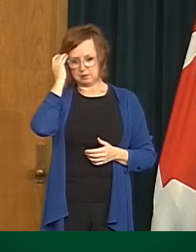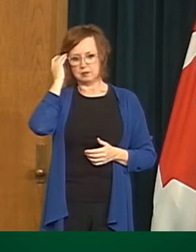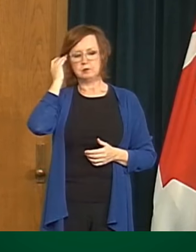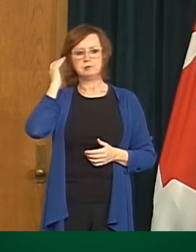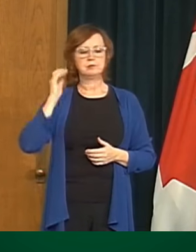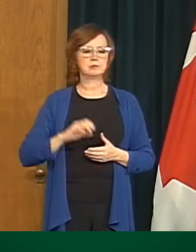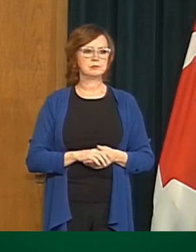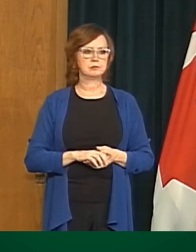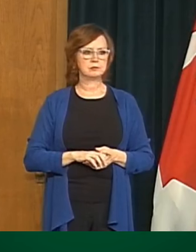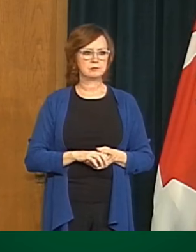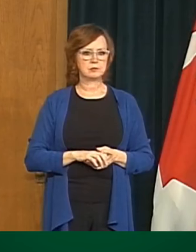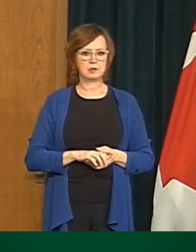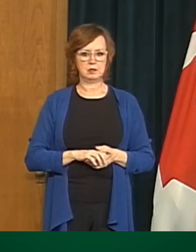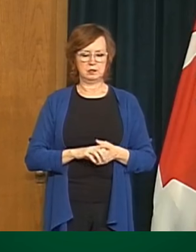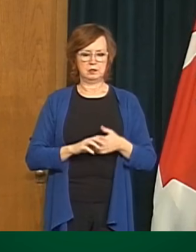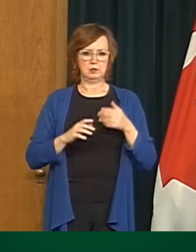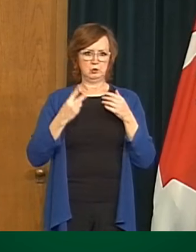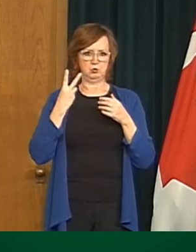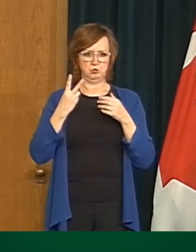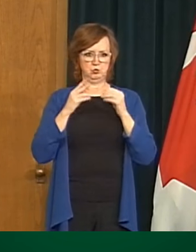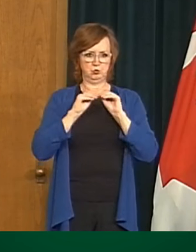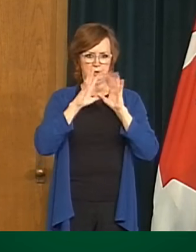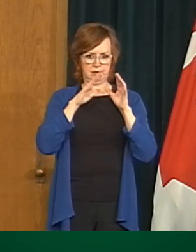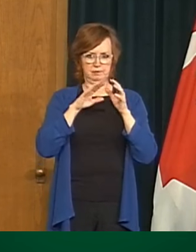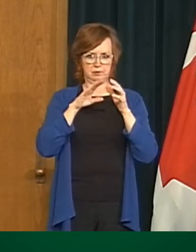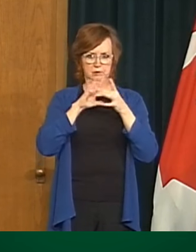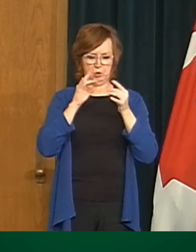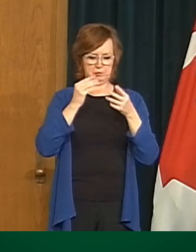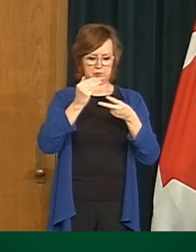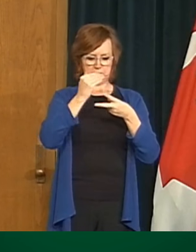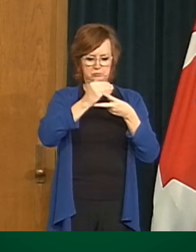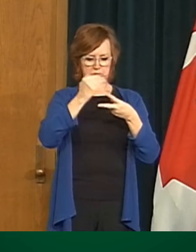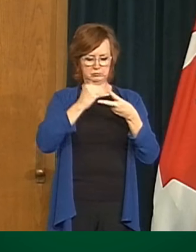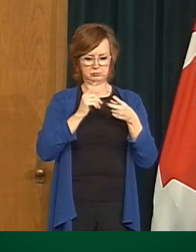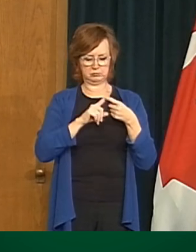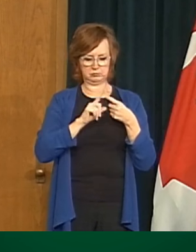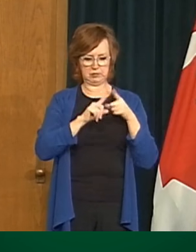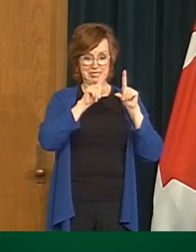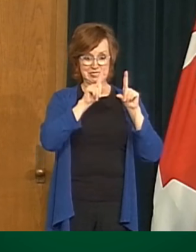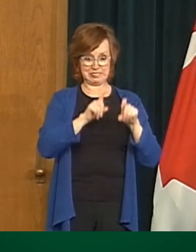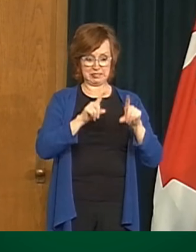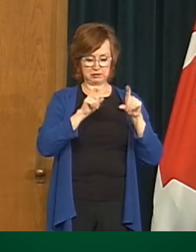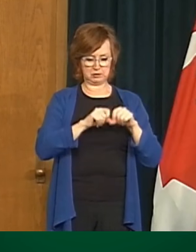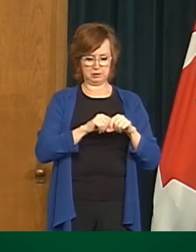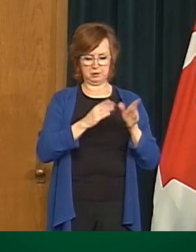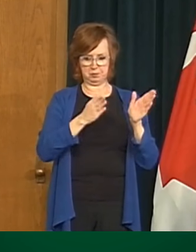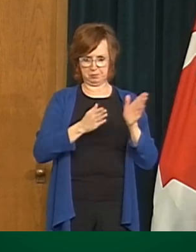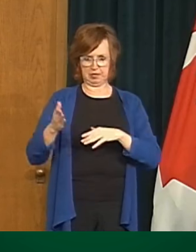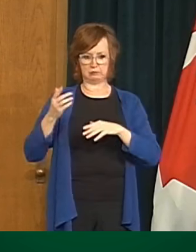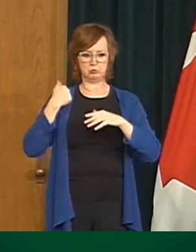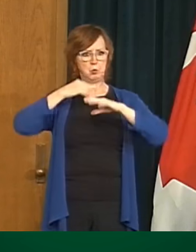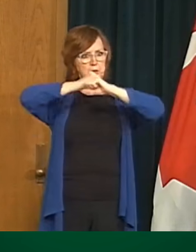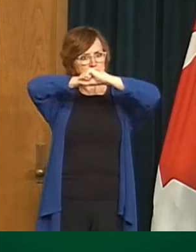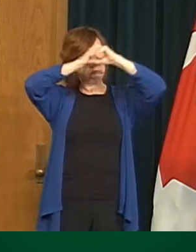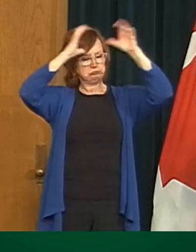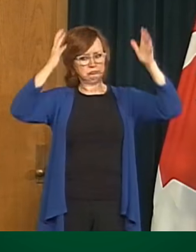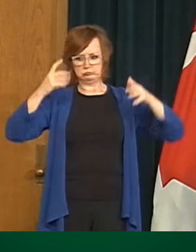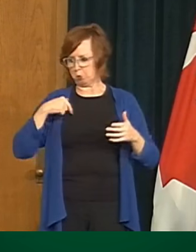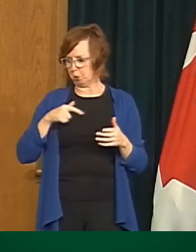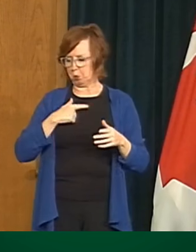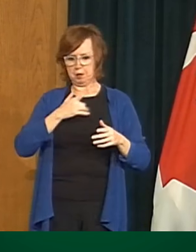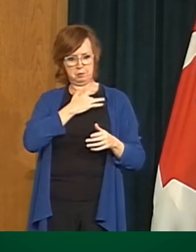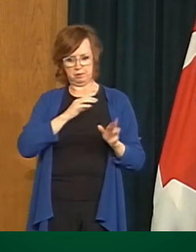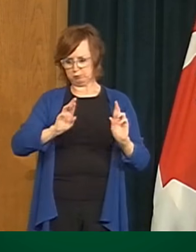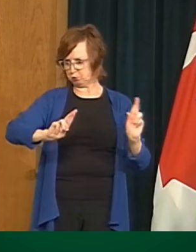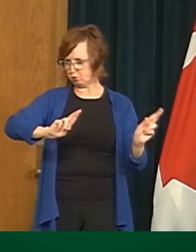is, one, with respect to the testing strategy, the province has always had the capacity to